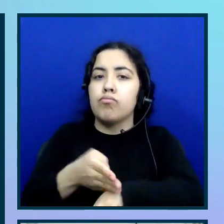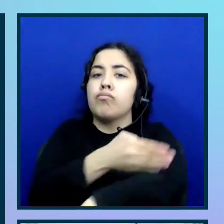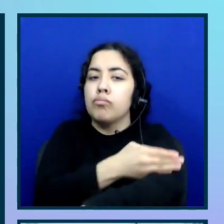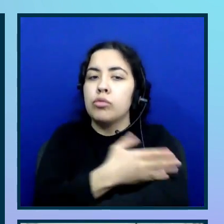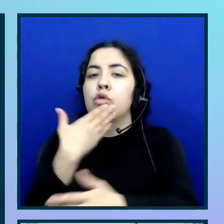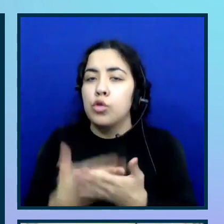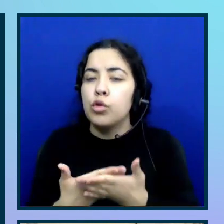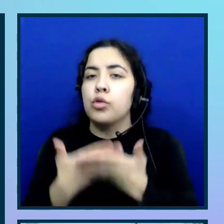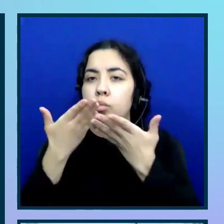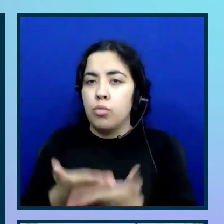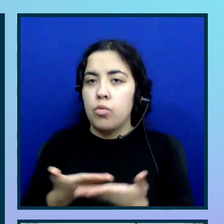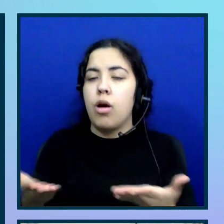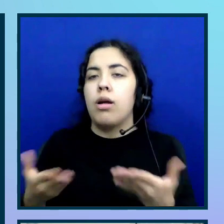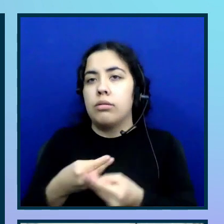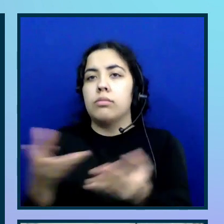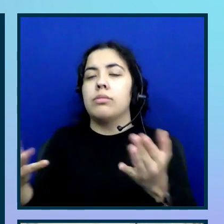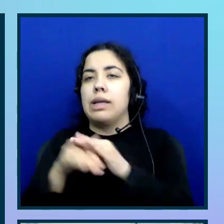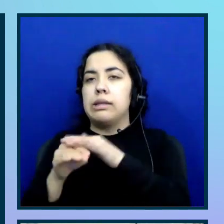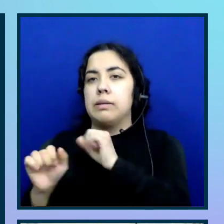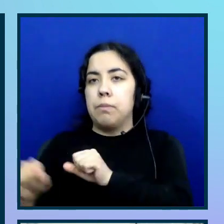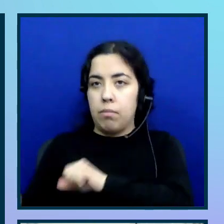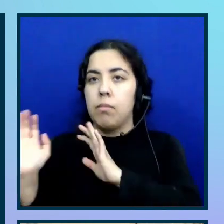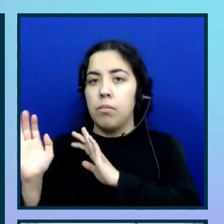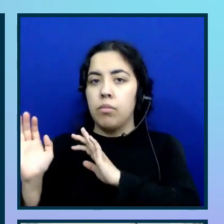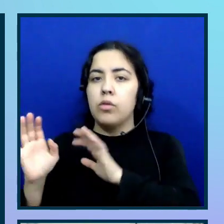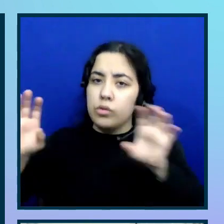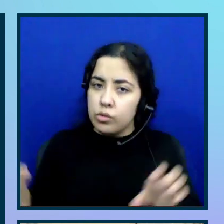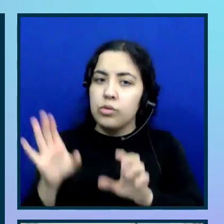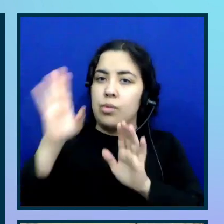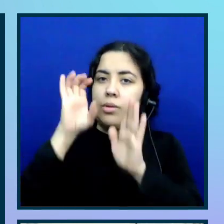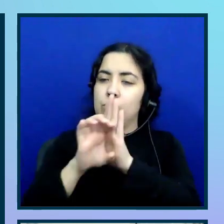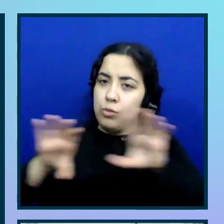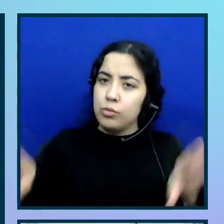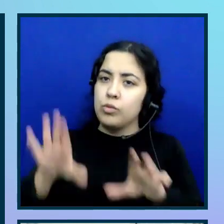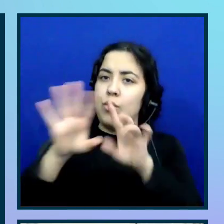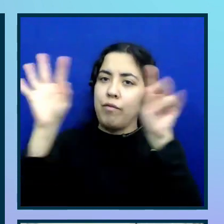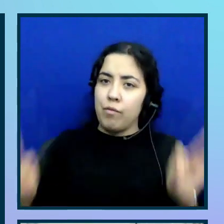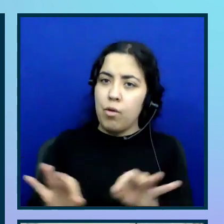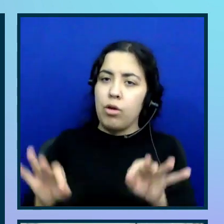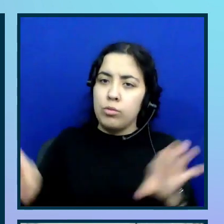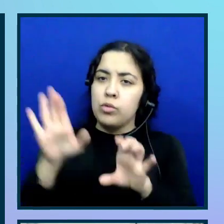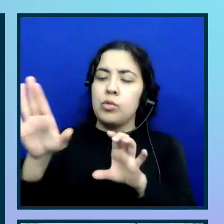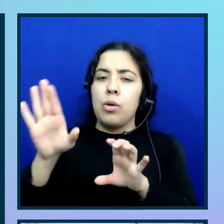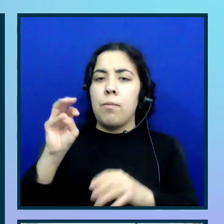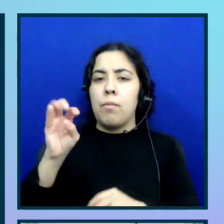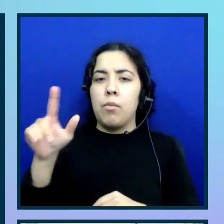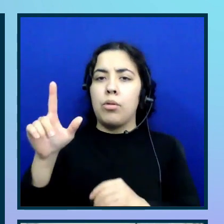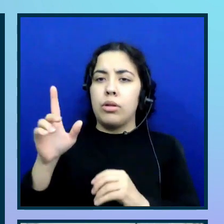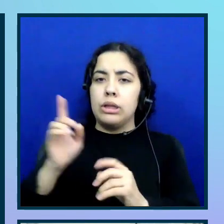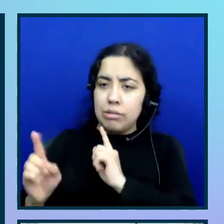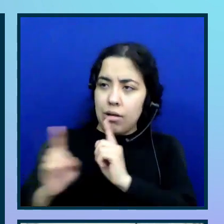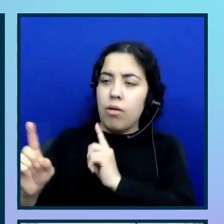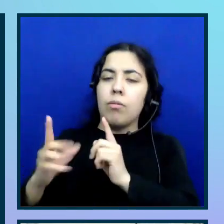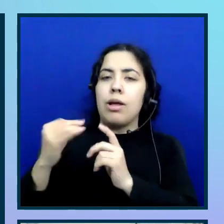good products that are accessible. So do the images, do the forms, do the modal dialogues, and do the lists,